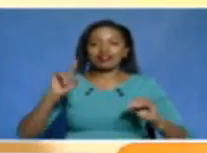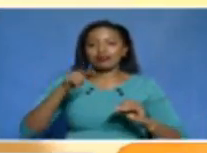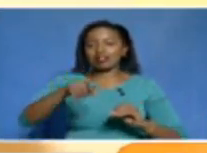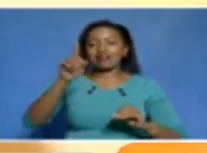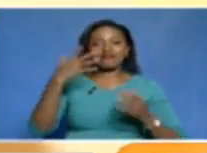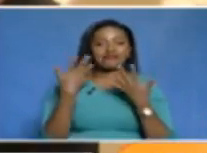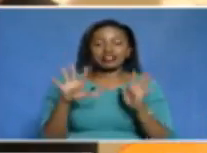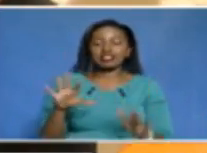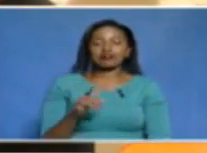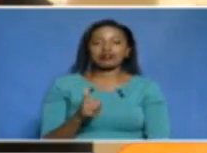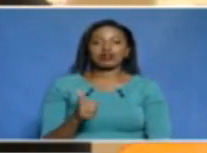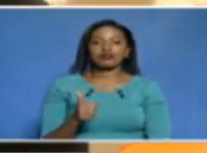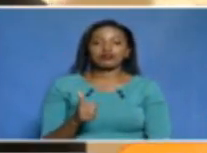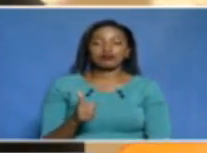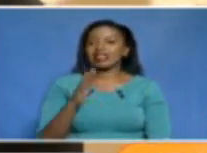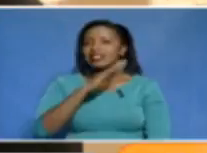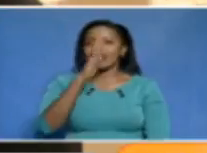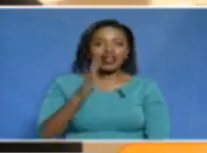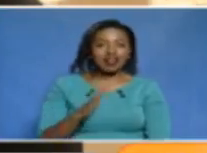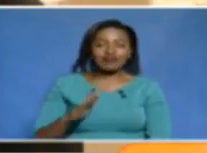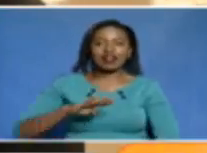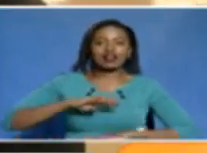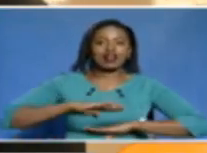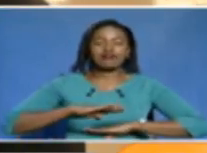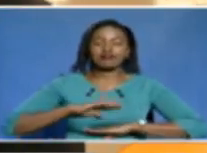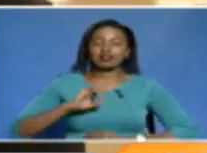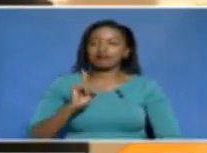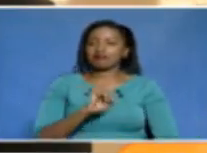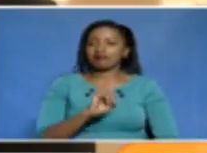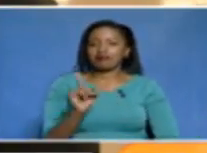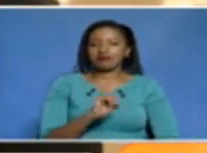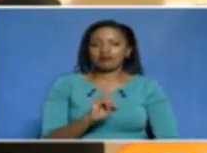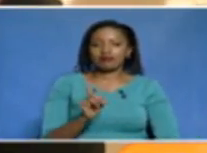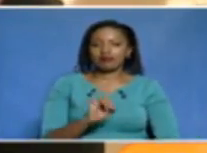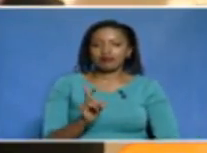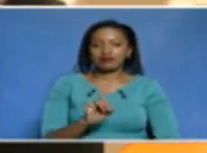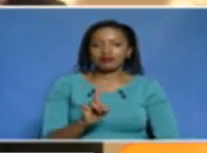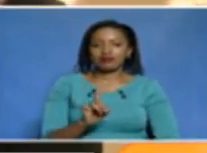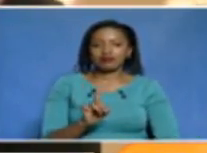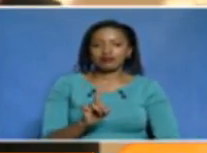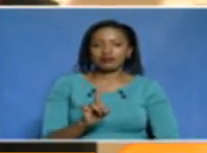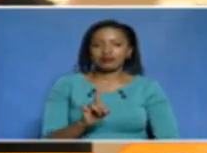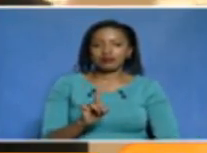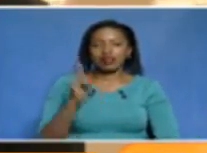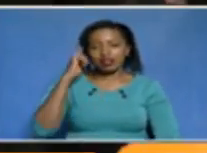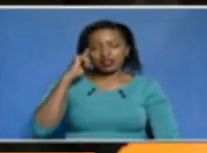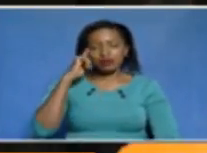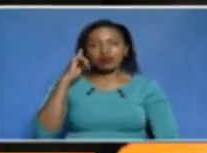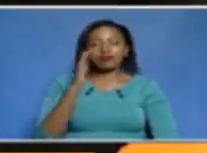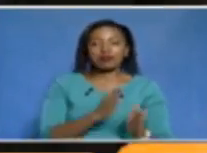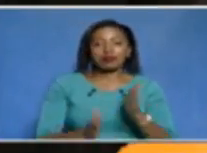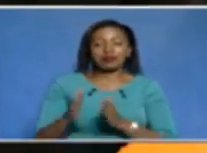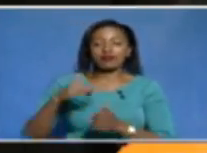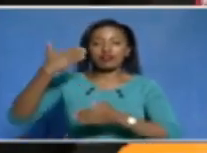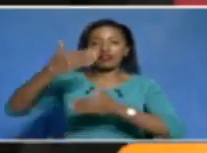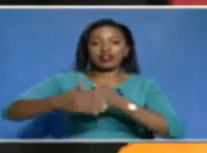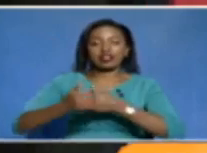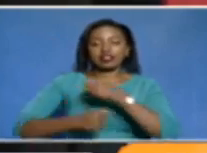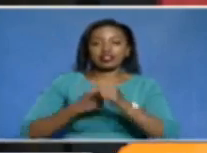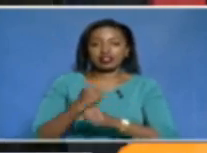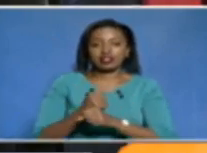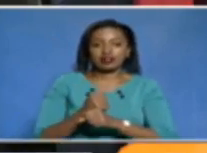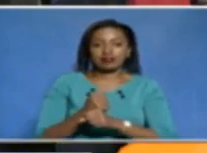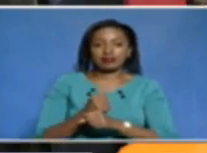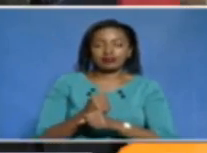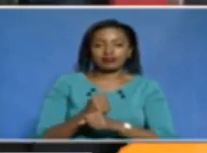done. It's never enough. So I think a beautiful things are in store for next year. 9 minutes.